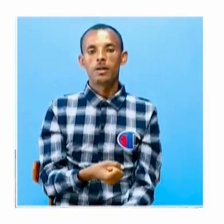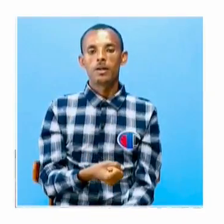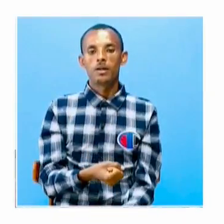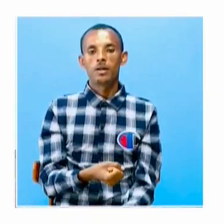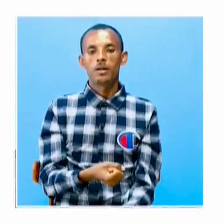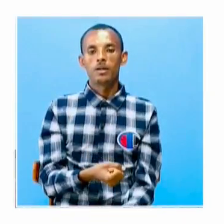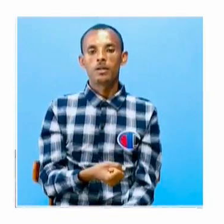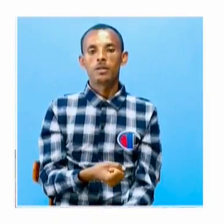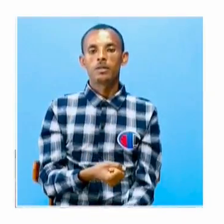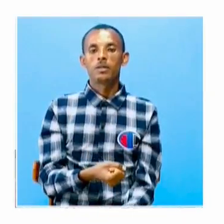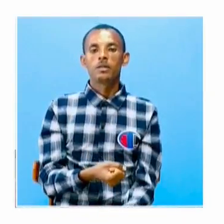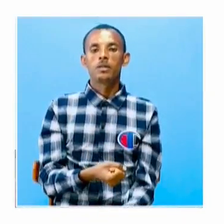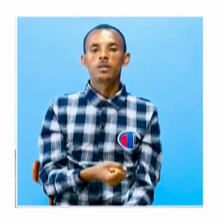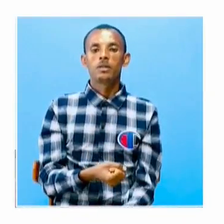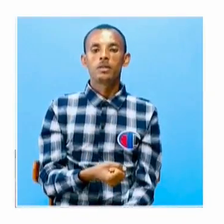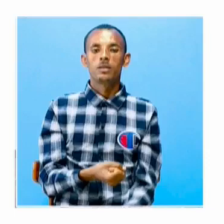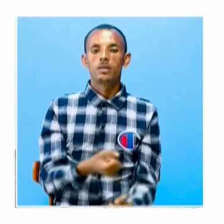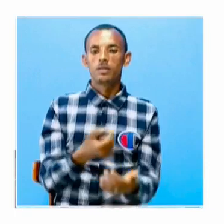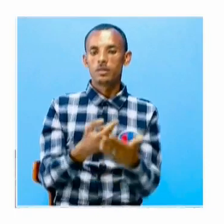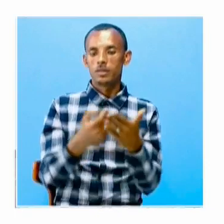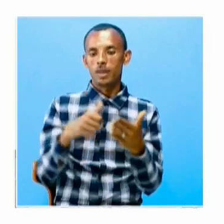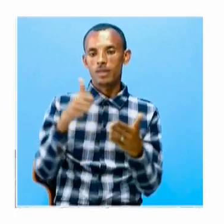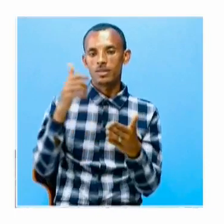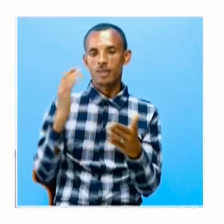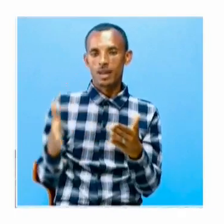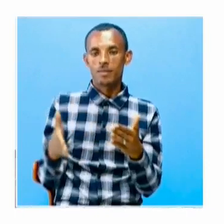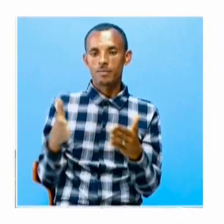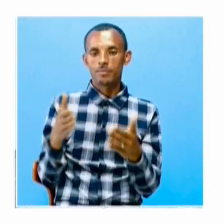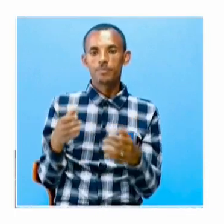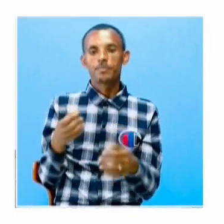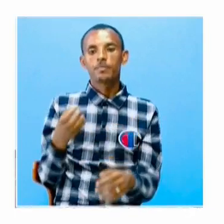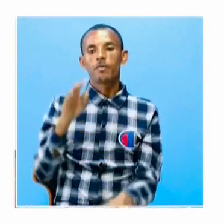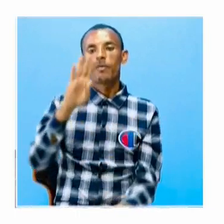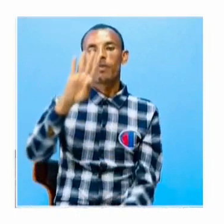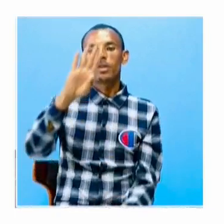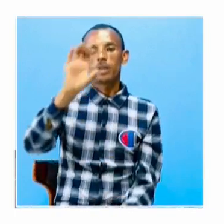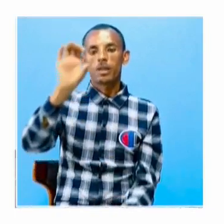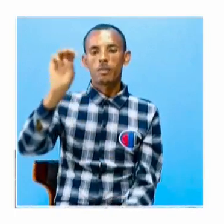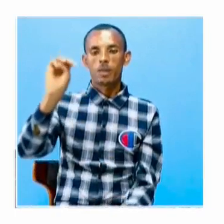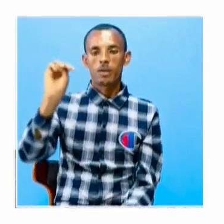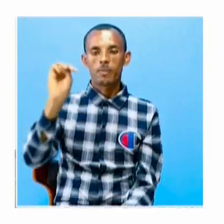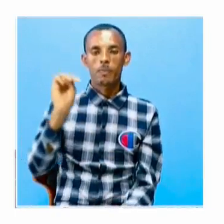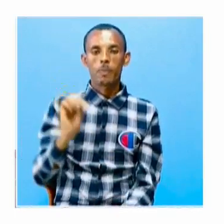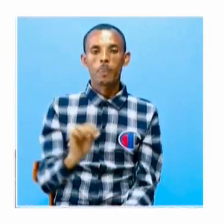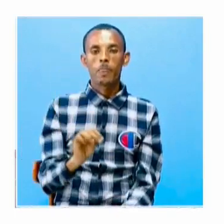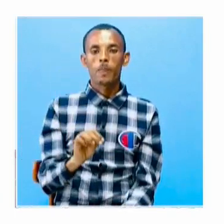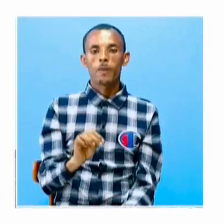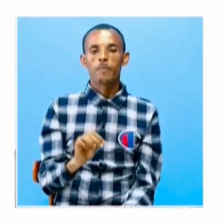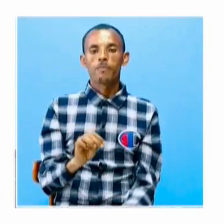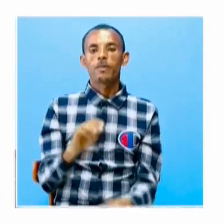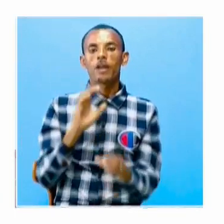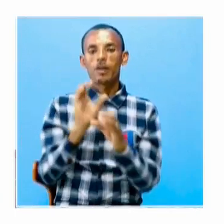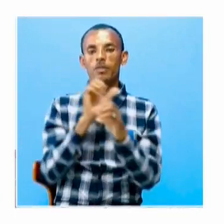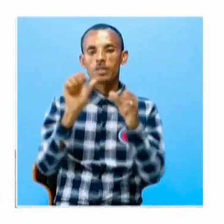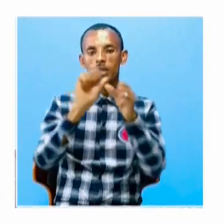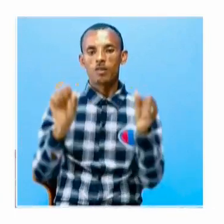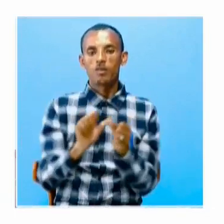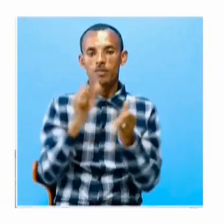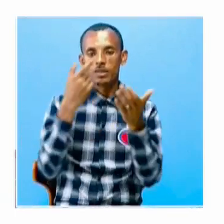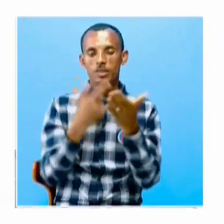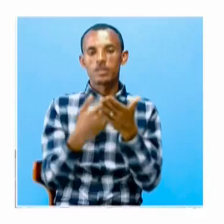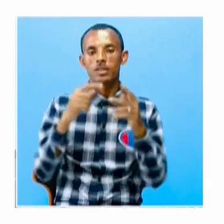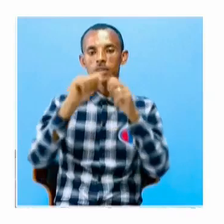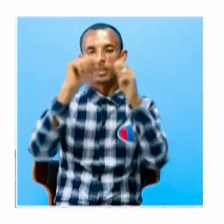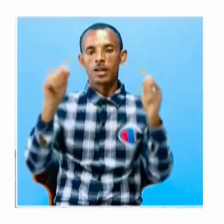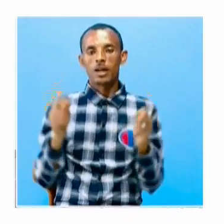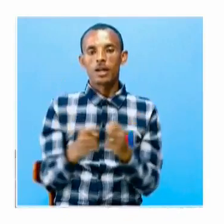This one is this 4 centimeter. calculate the area of this triangle.